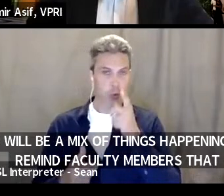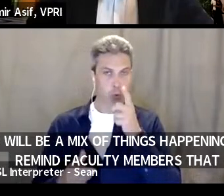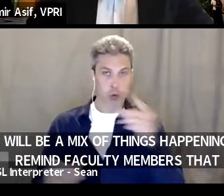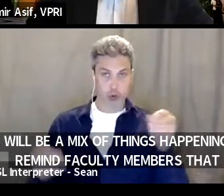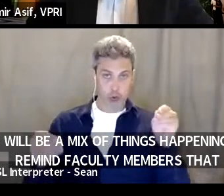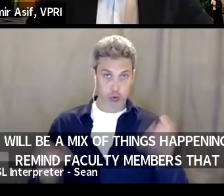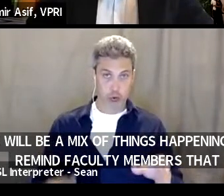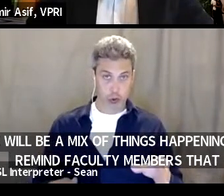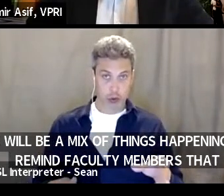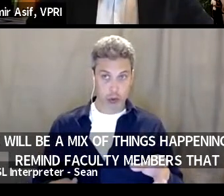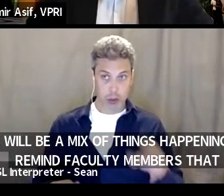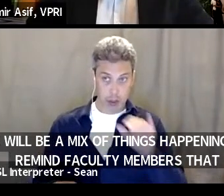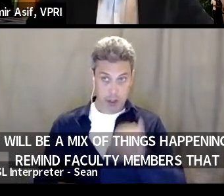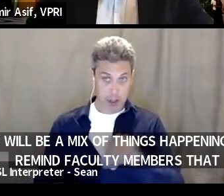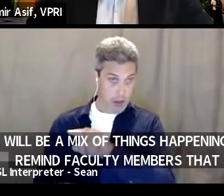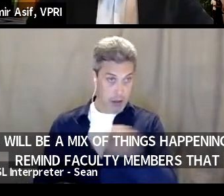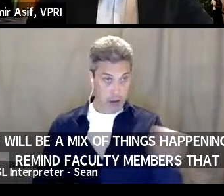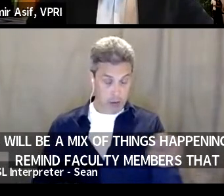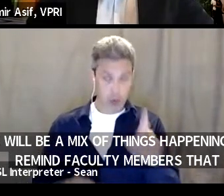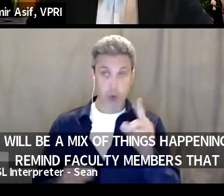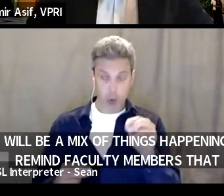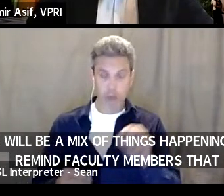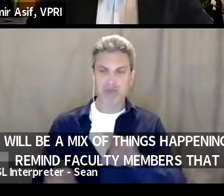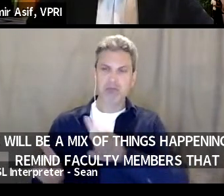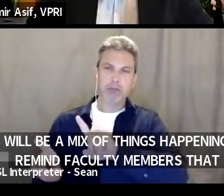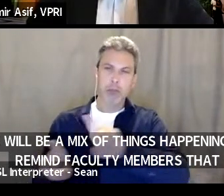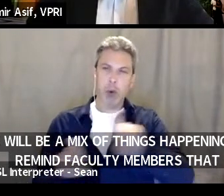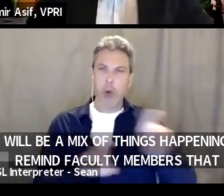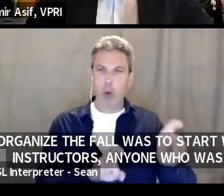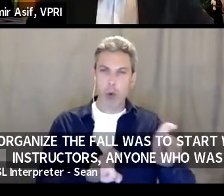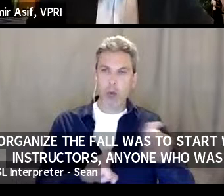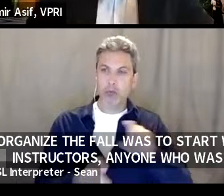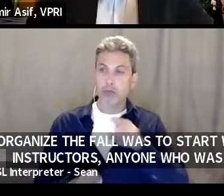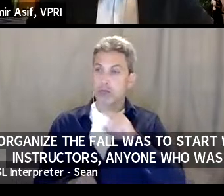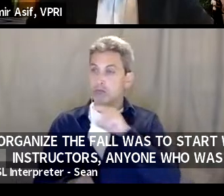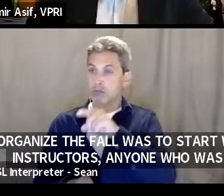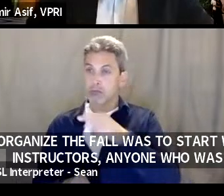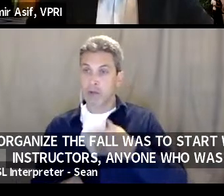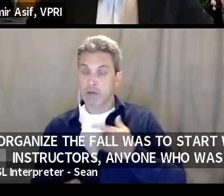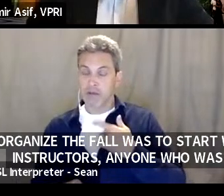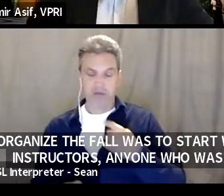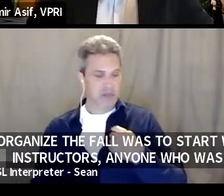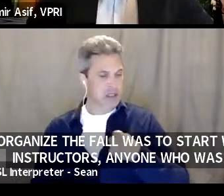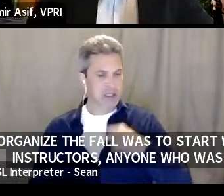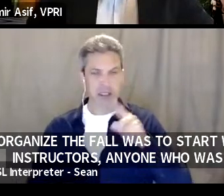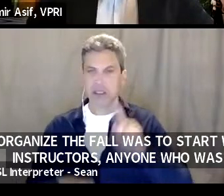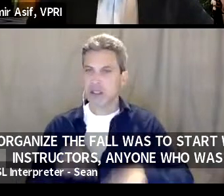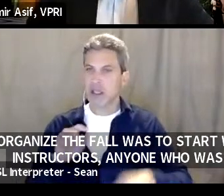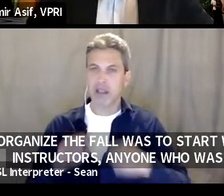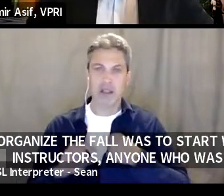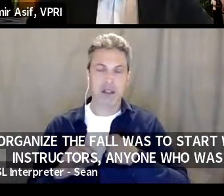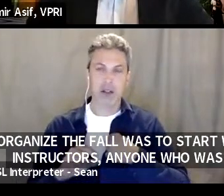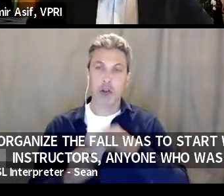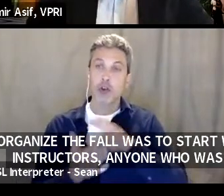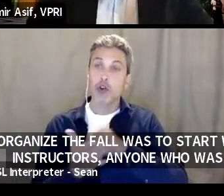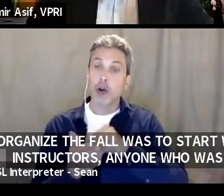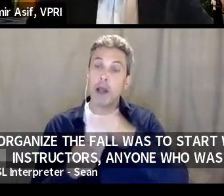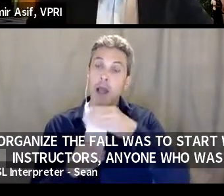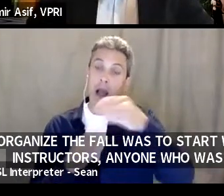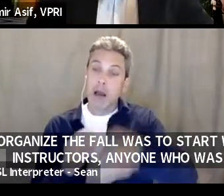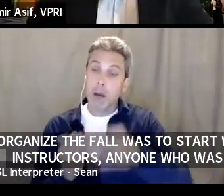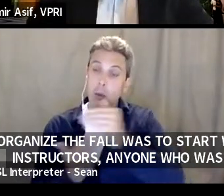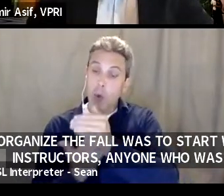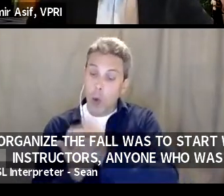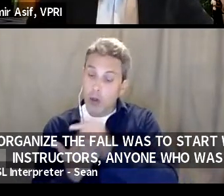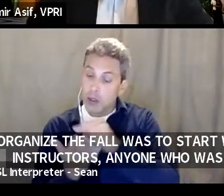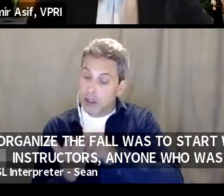teaching in the fall term filled out a form if they felt that they could not fulfill the learning outcomes in their course without